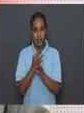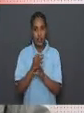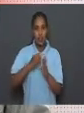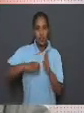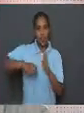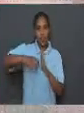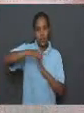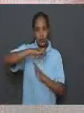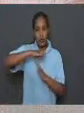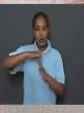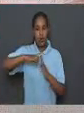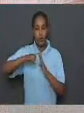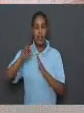electroplating.